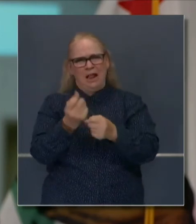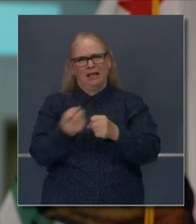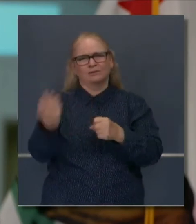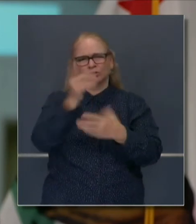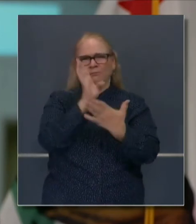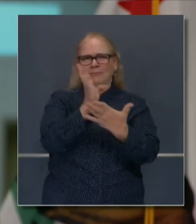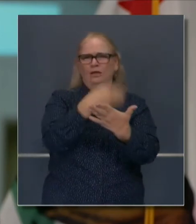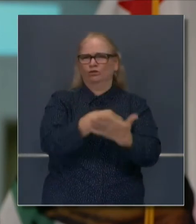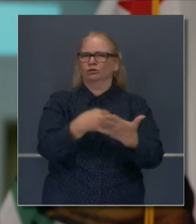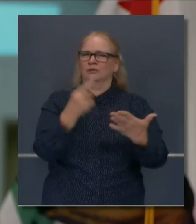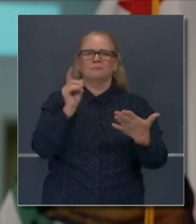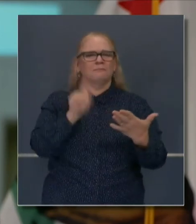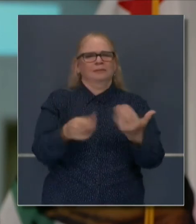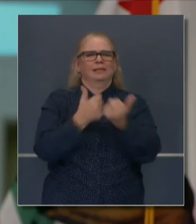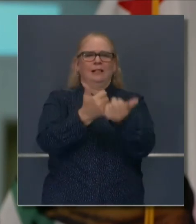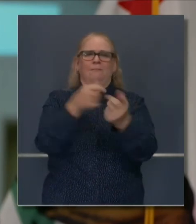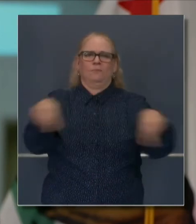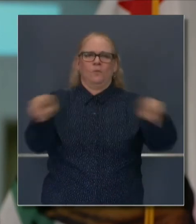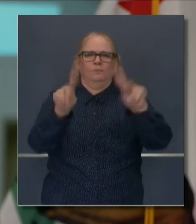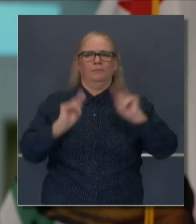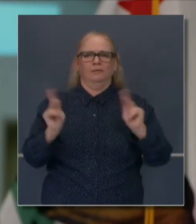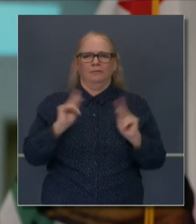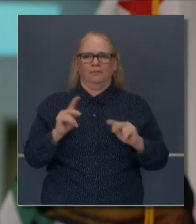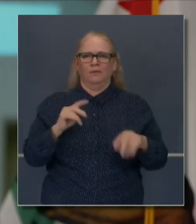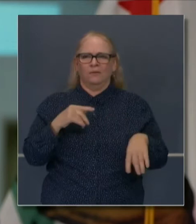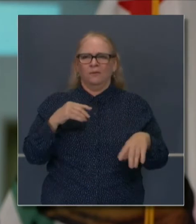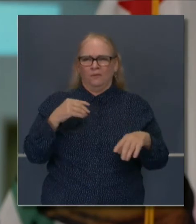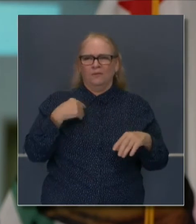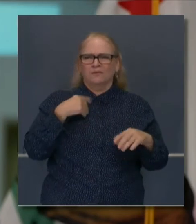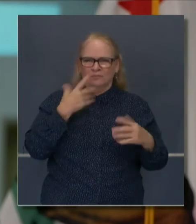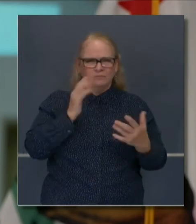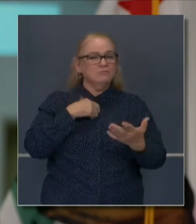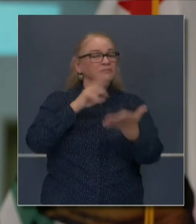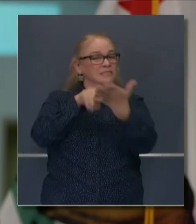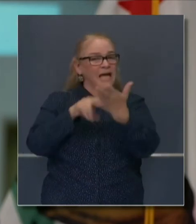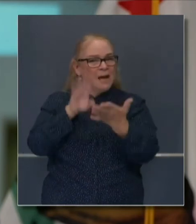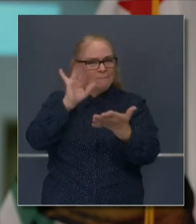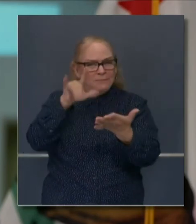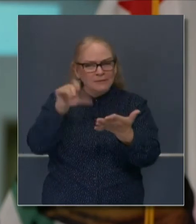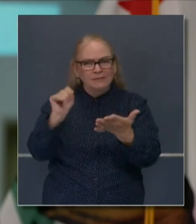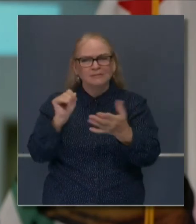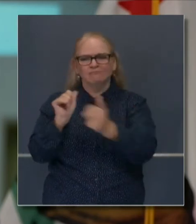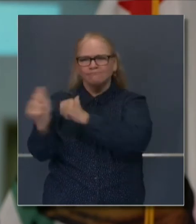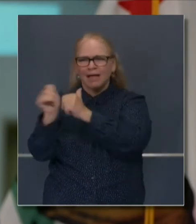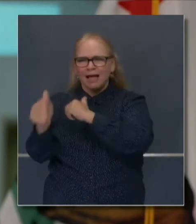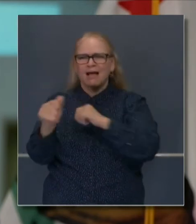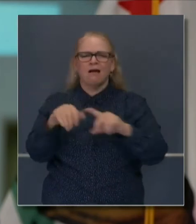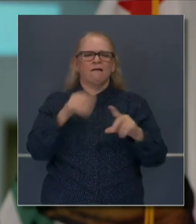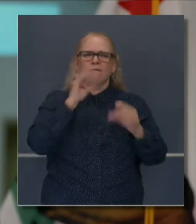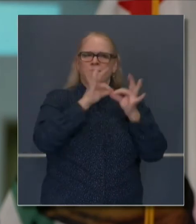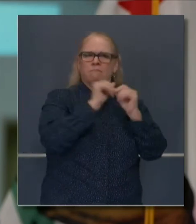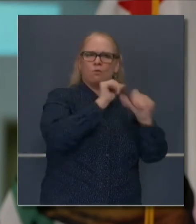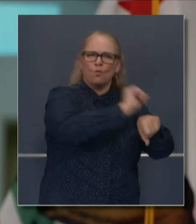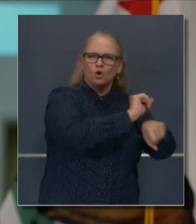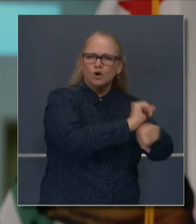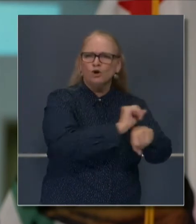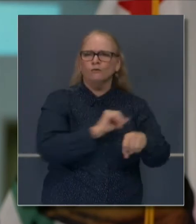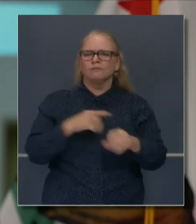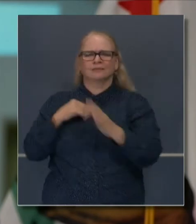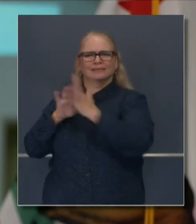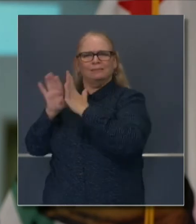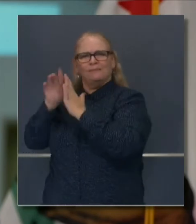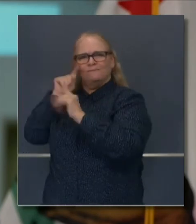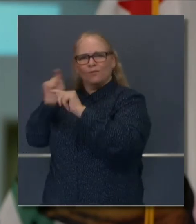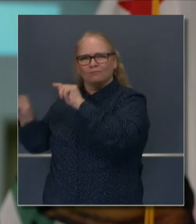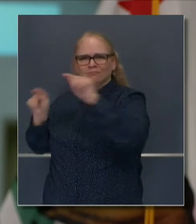We signed a number of bills and advanced a number of economic and workforce development efforts in our budget. We'll continue to do more of